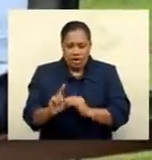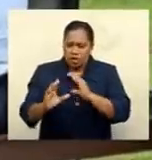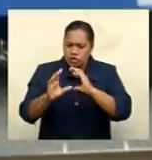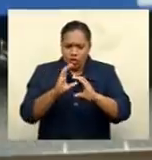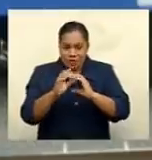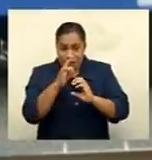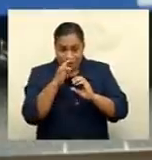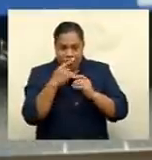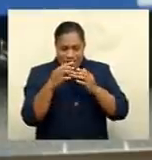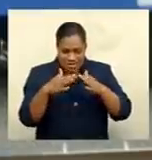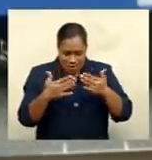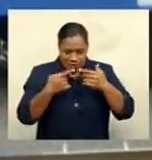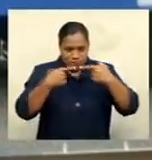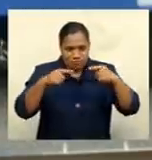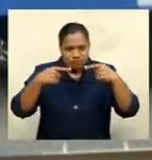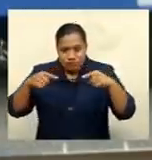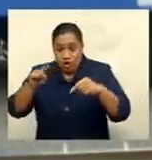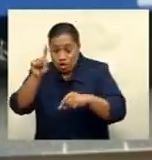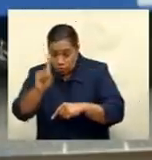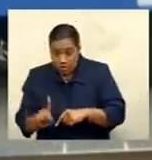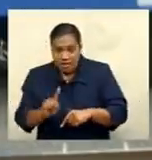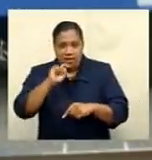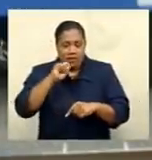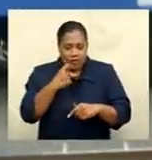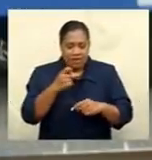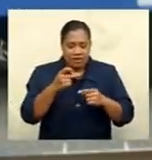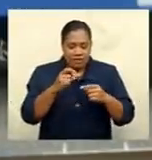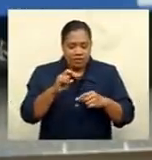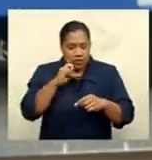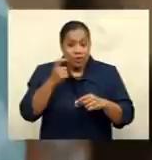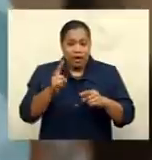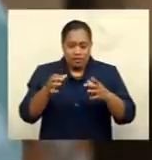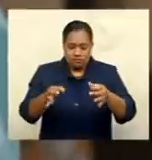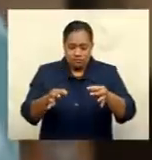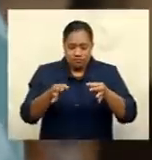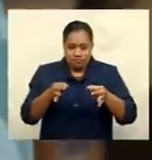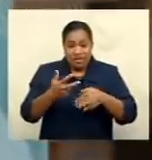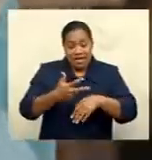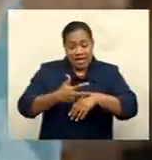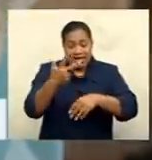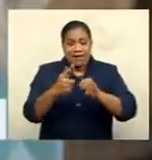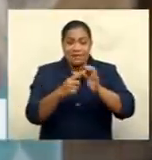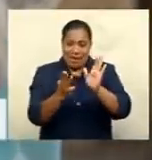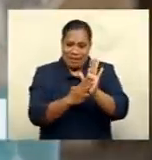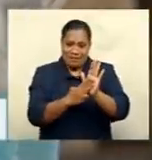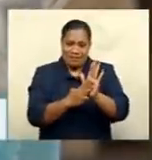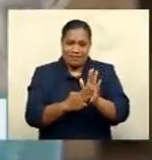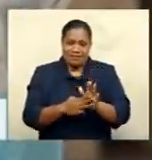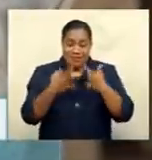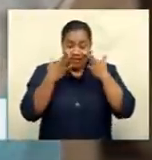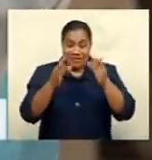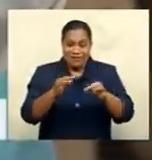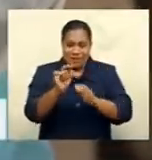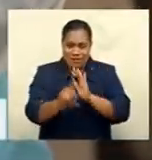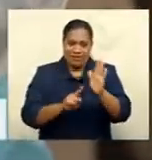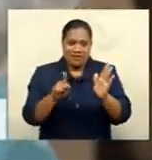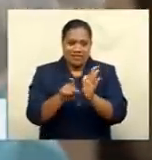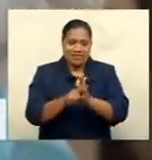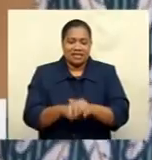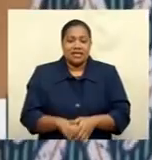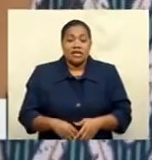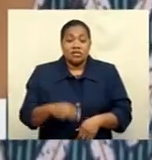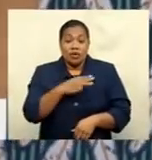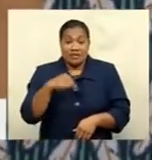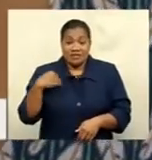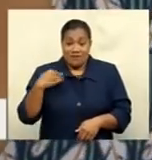it out that from today we will be moving up to 8 p.m. Minister for Health Dr. Ifiremi Wanganembete says their priority